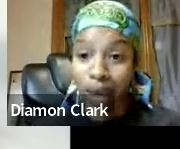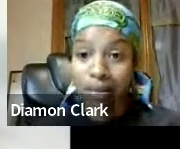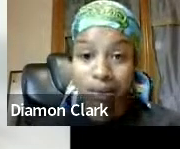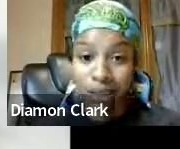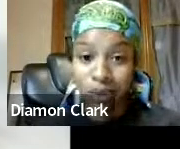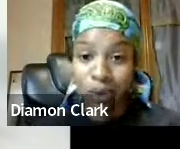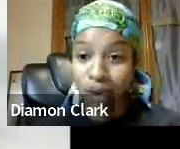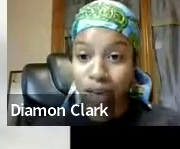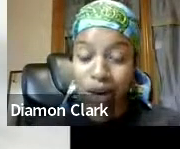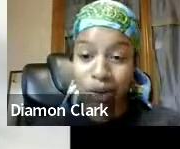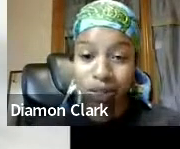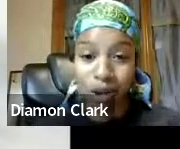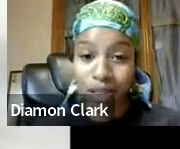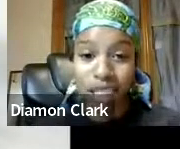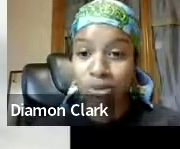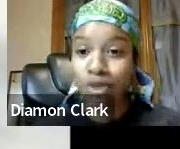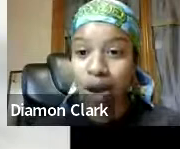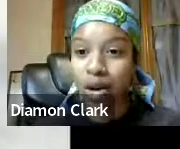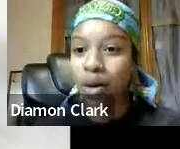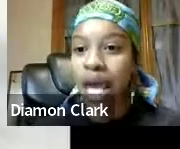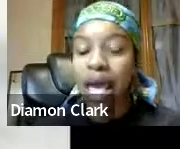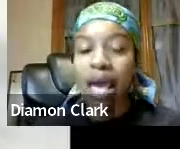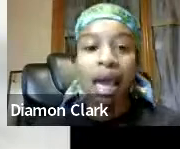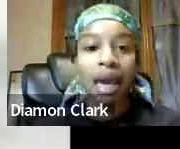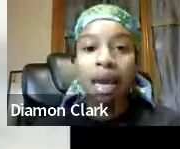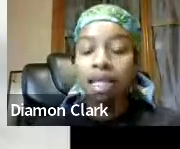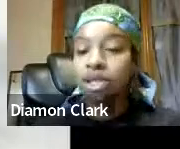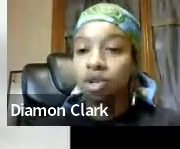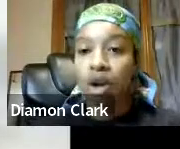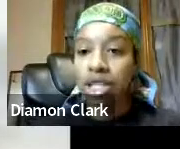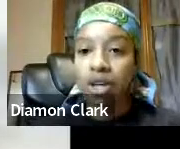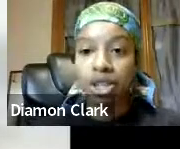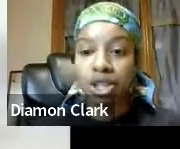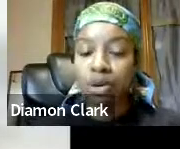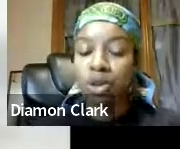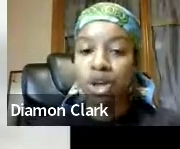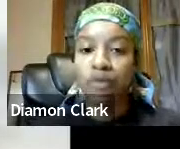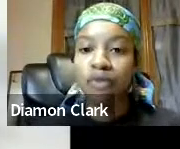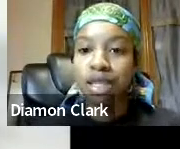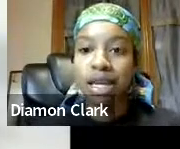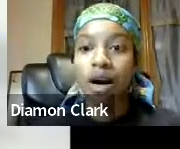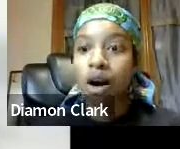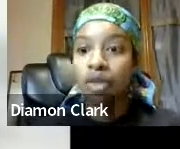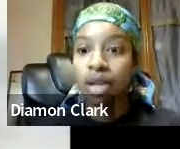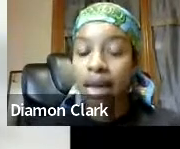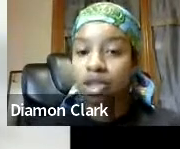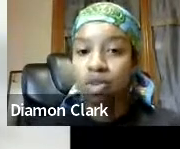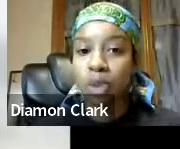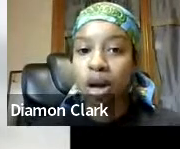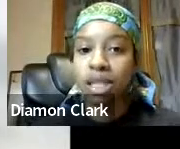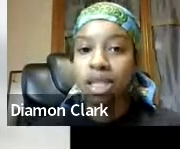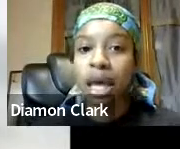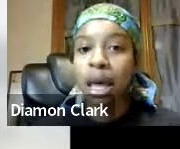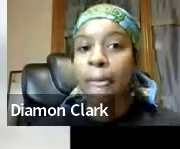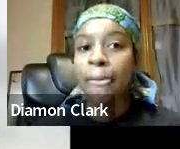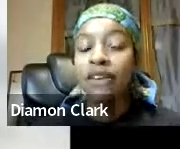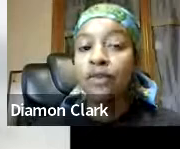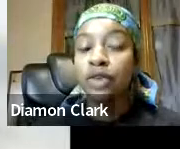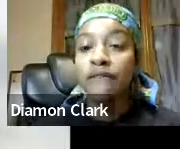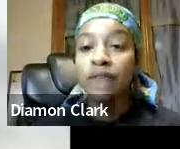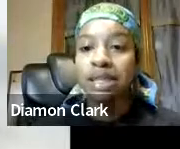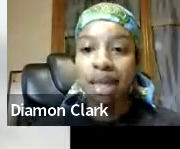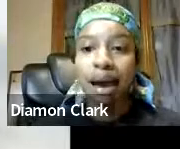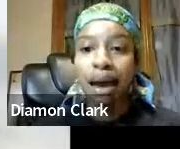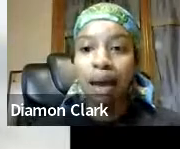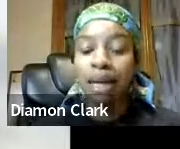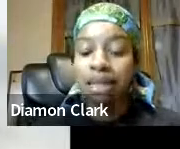camper van. This one right here, it's called Desperado. And I took a cross-country road trip visiting all the national parks. And for